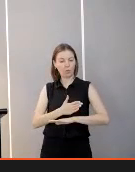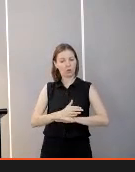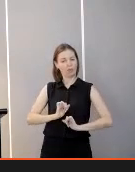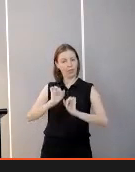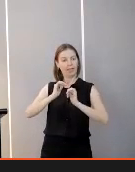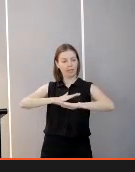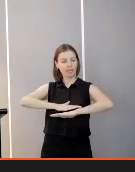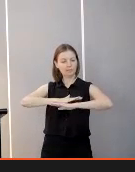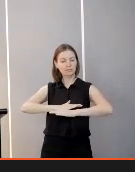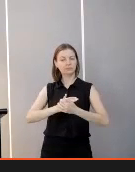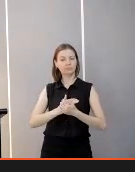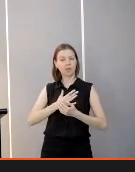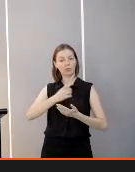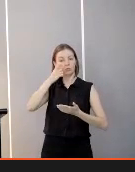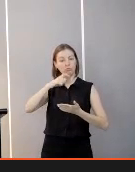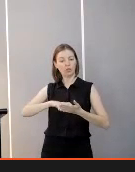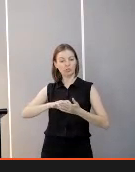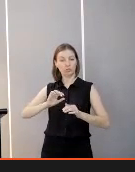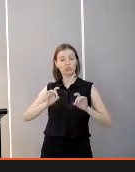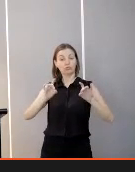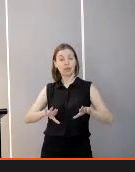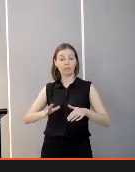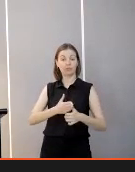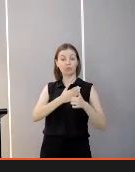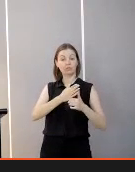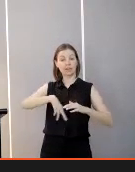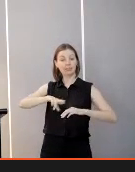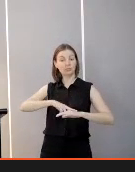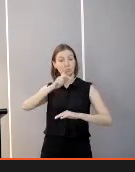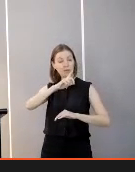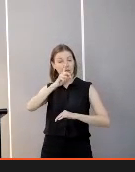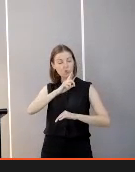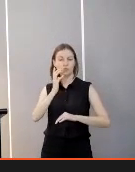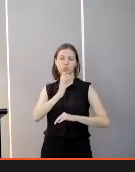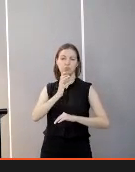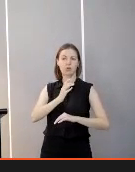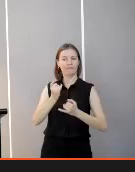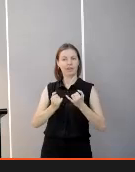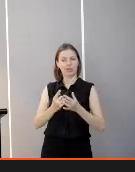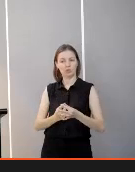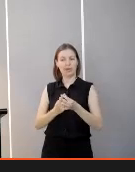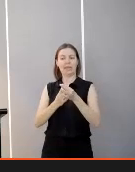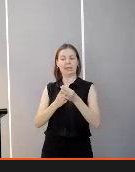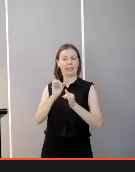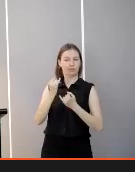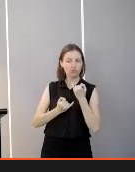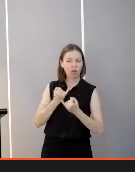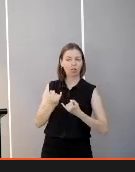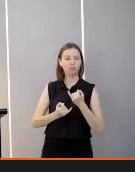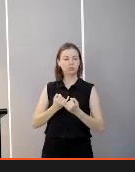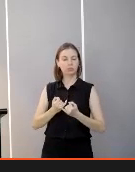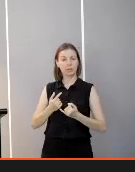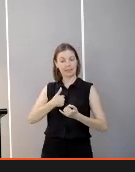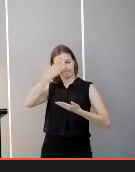acknowledge that Australia's First Nations people are undergoing very unique struggles. And I'm not an expert on this